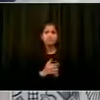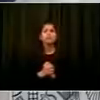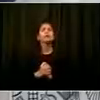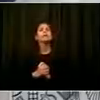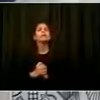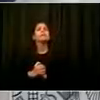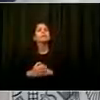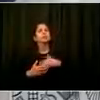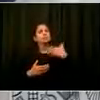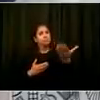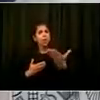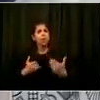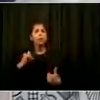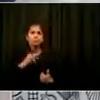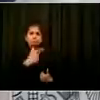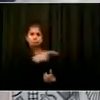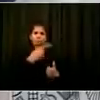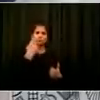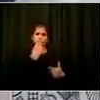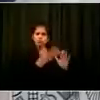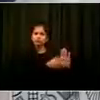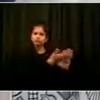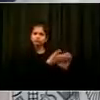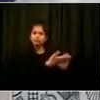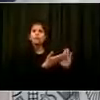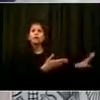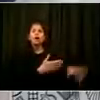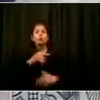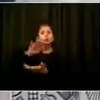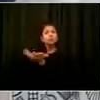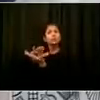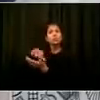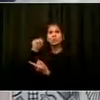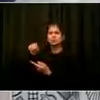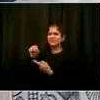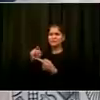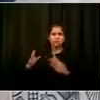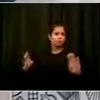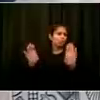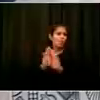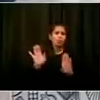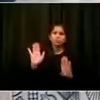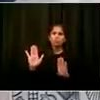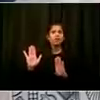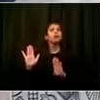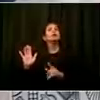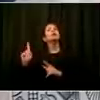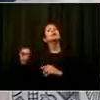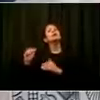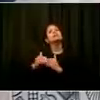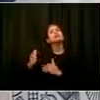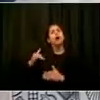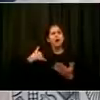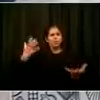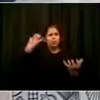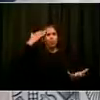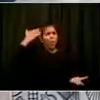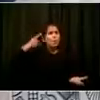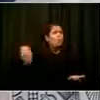standards, and reopen. And we're going to let you know in the next few days what that looks like, what that schedule is, what it's going to require of all of